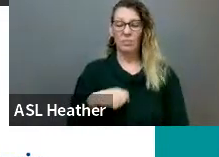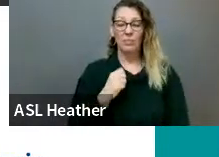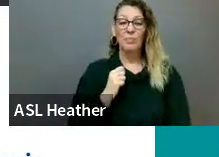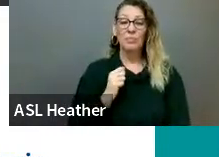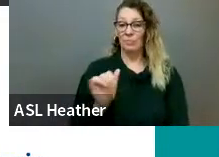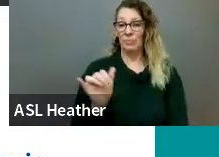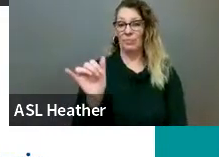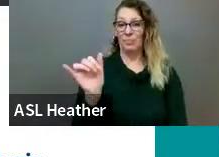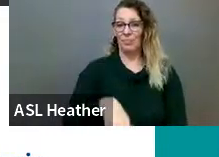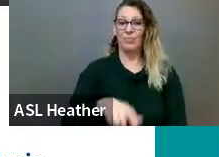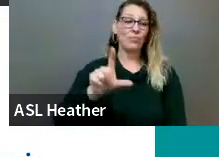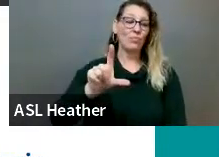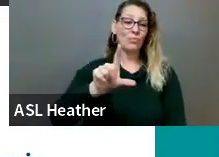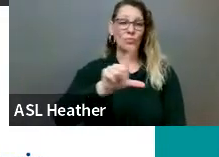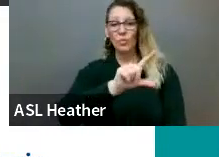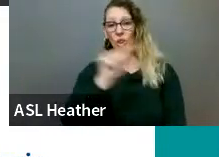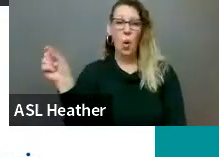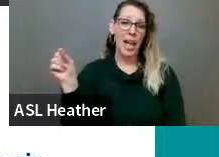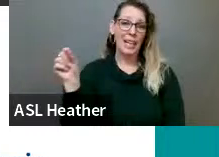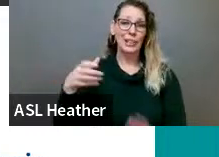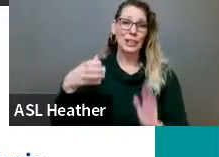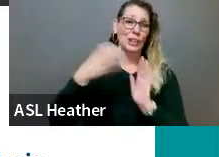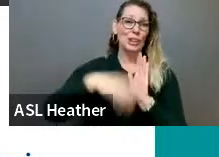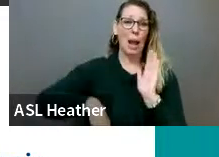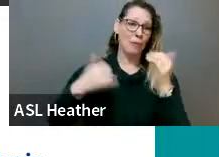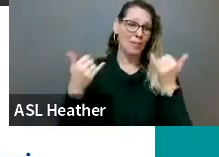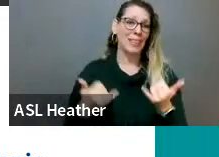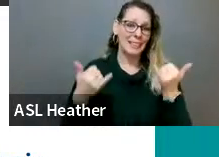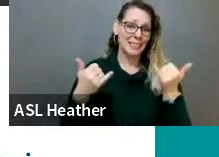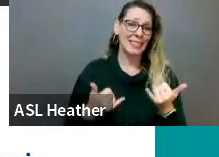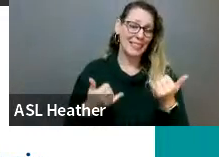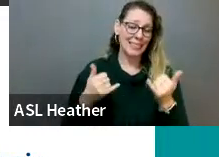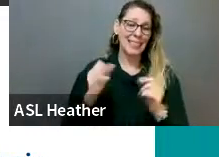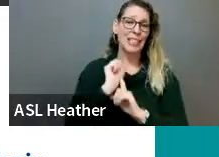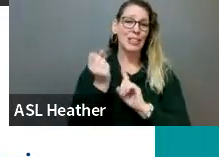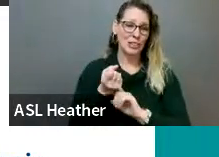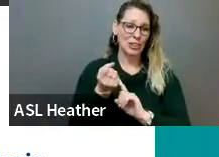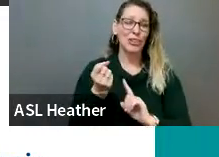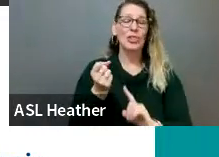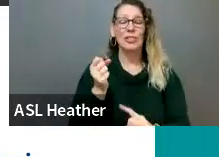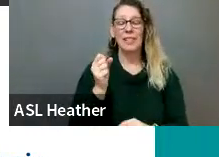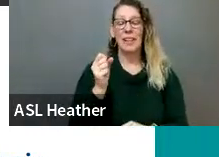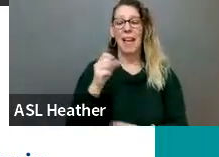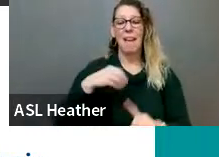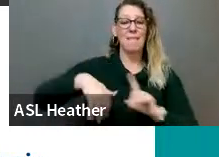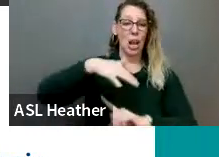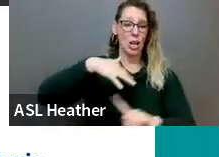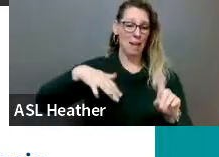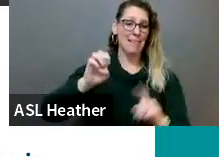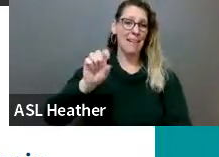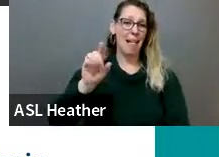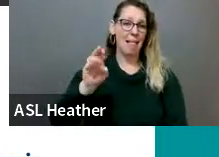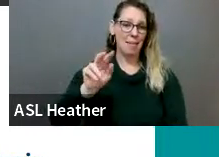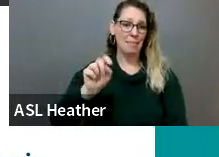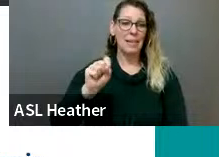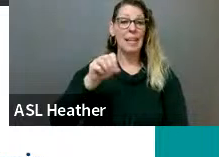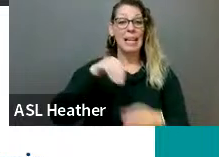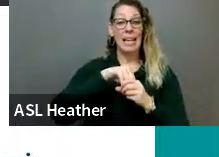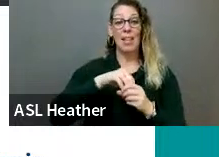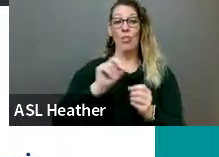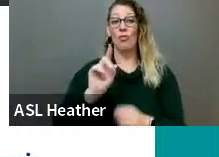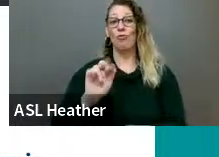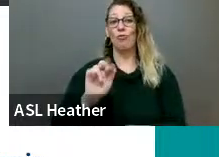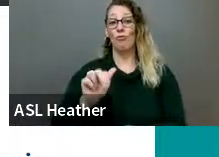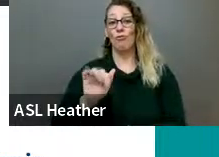So that's the 20 chapters of existing conditions of the environmental elements. Within the draft supplemental EIS,